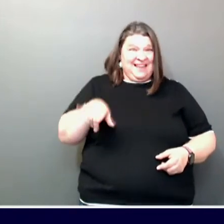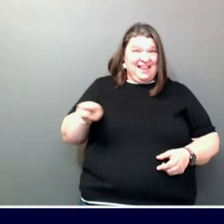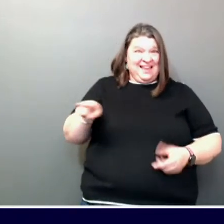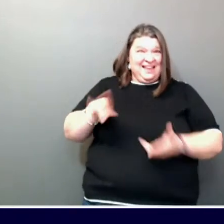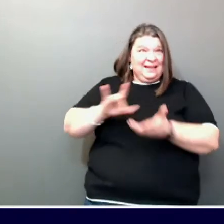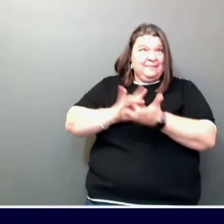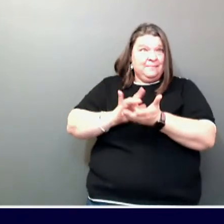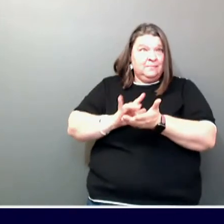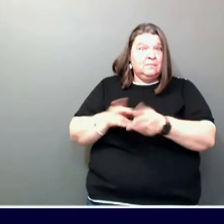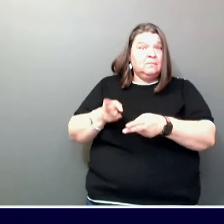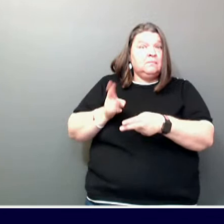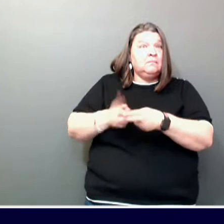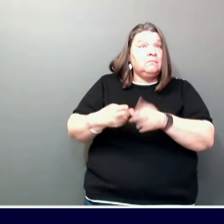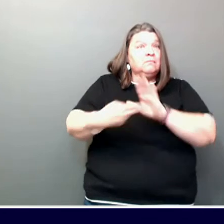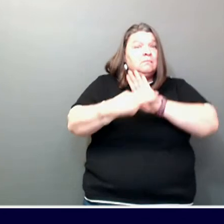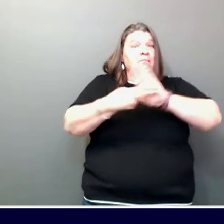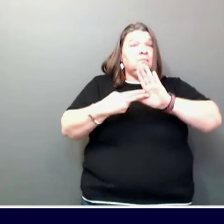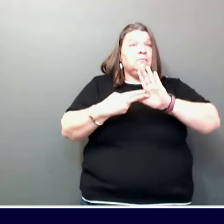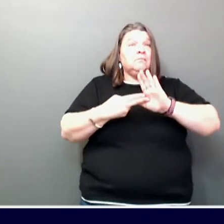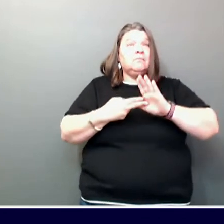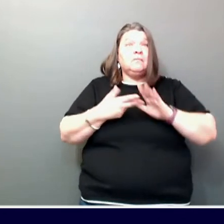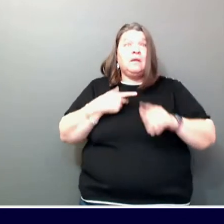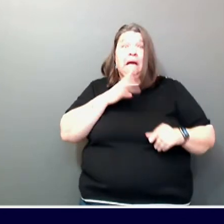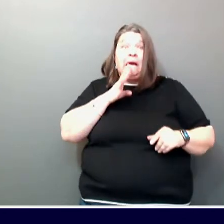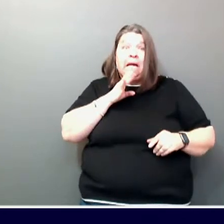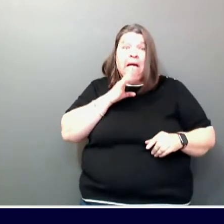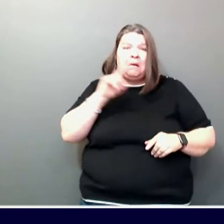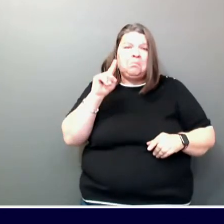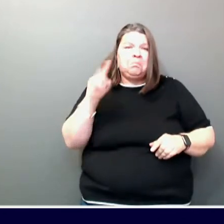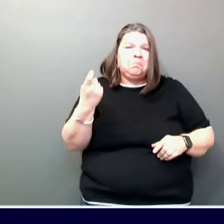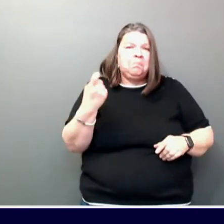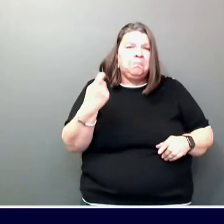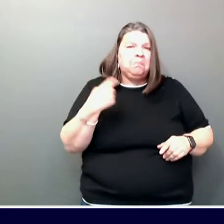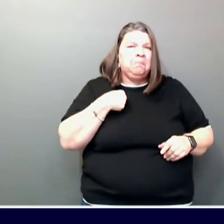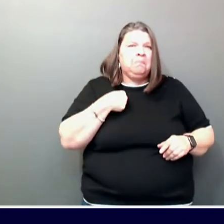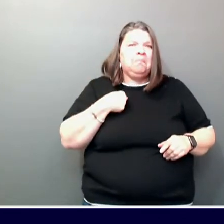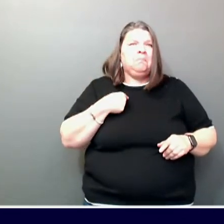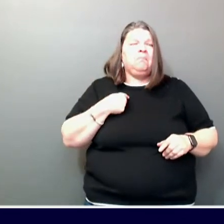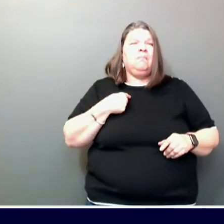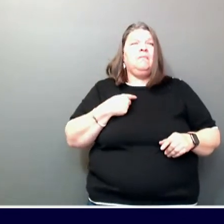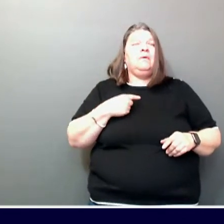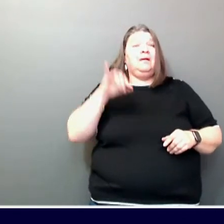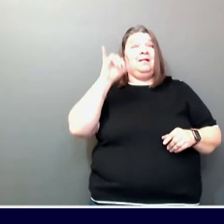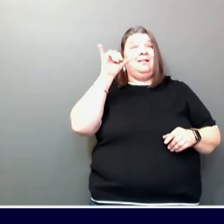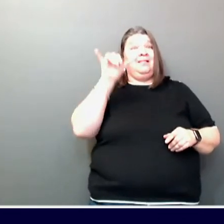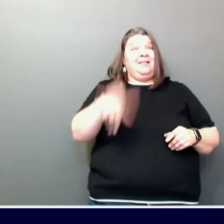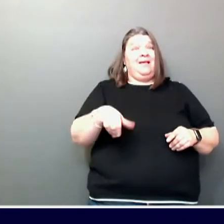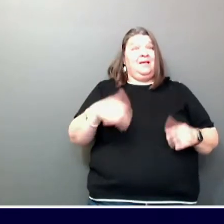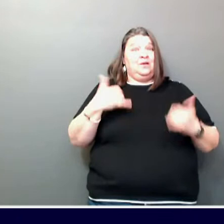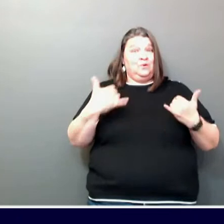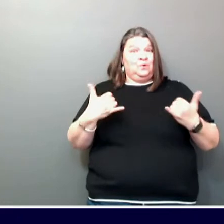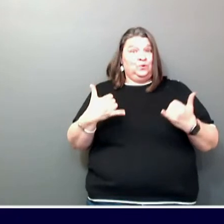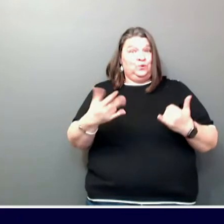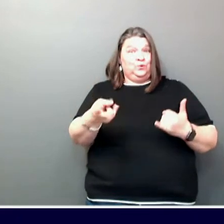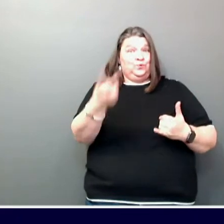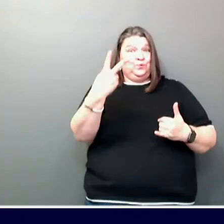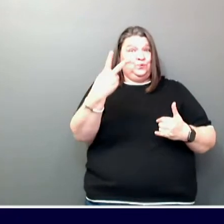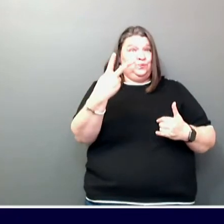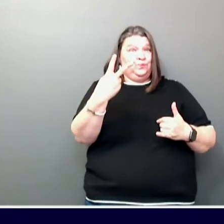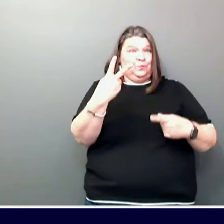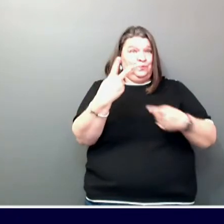receiving doses of that in addition to the other monoclonal antibody that we've also been receiving, goes by the name